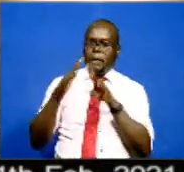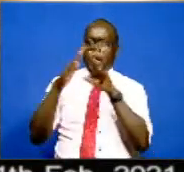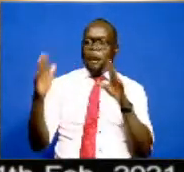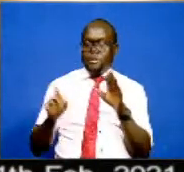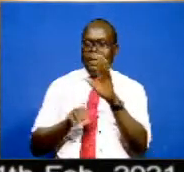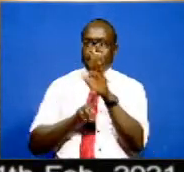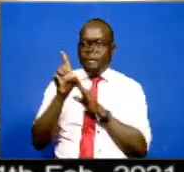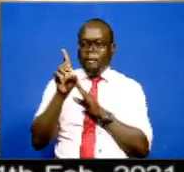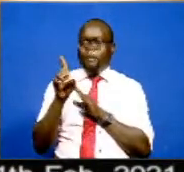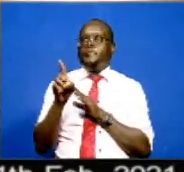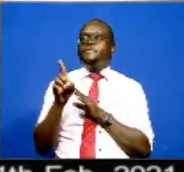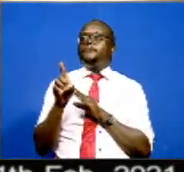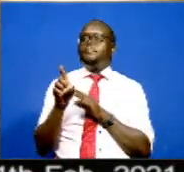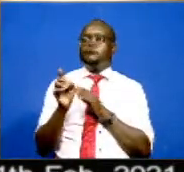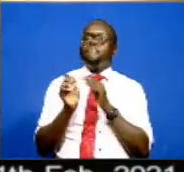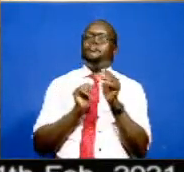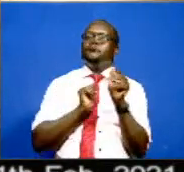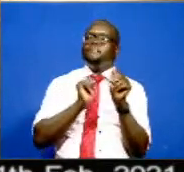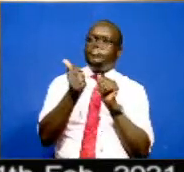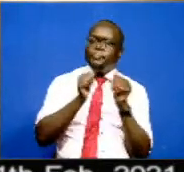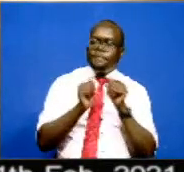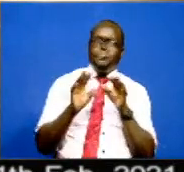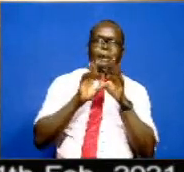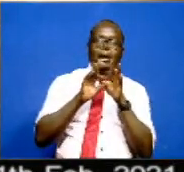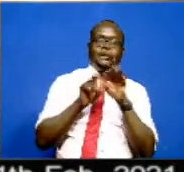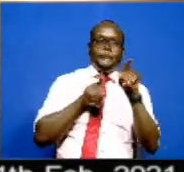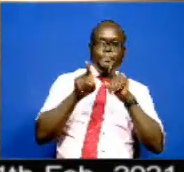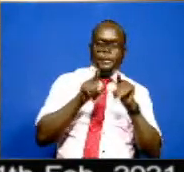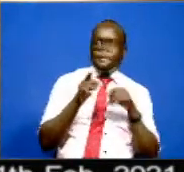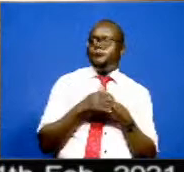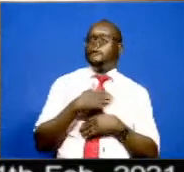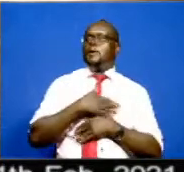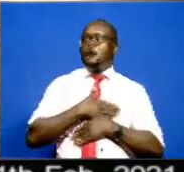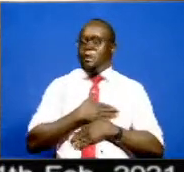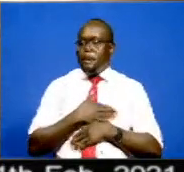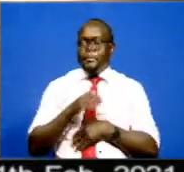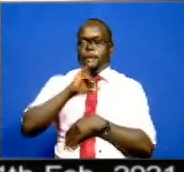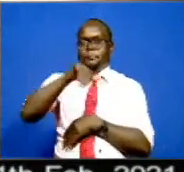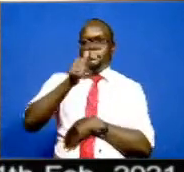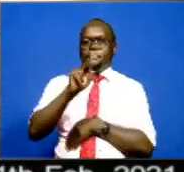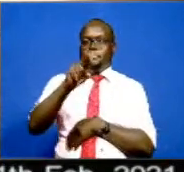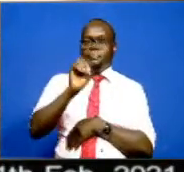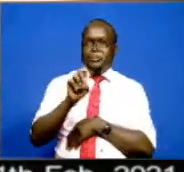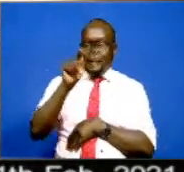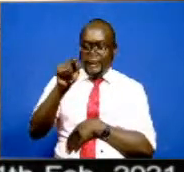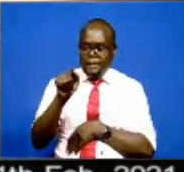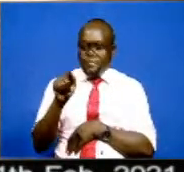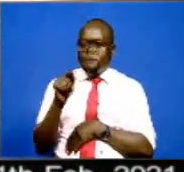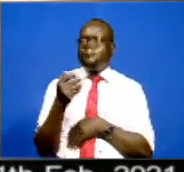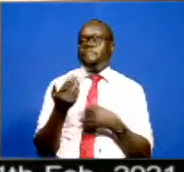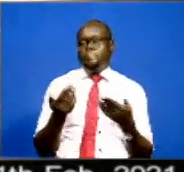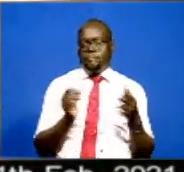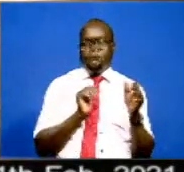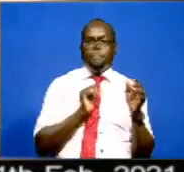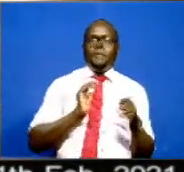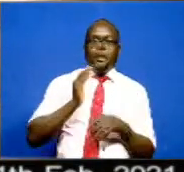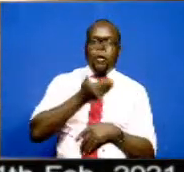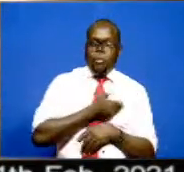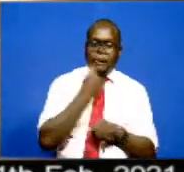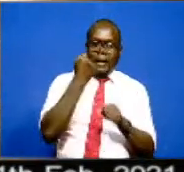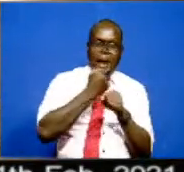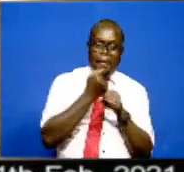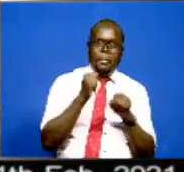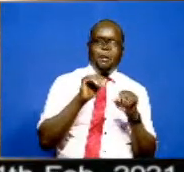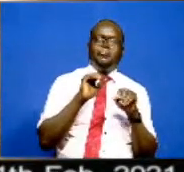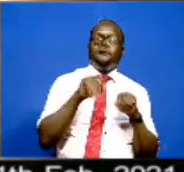the Departmental Committee on Sports, Culture and Tourism. The Honorable Janet Nangabo Wanyama, MP, to move from the Departmental Committee on Labor and Social